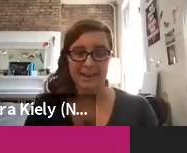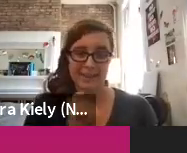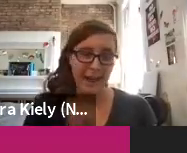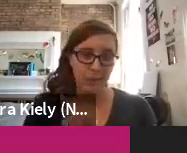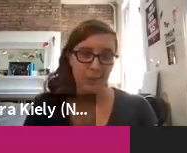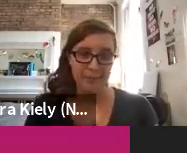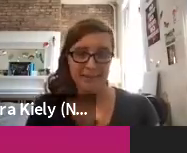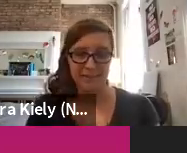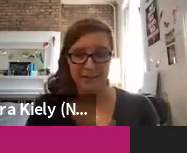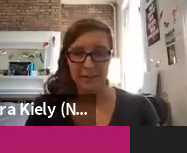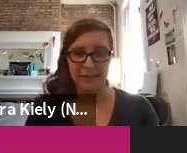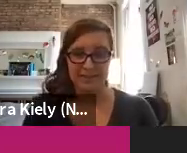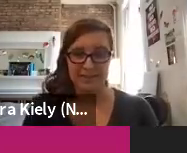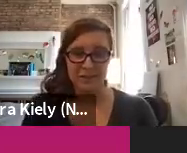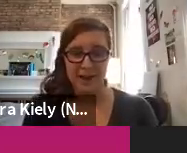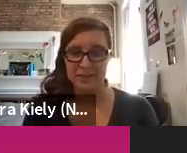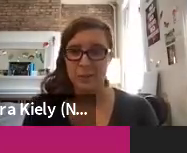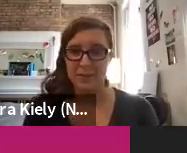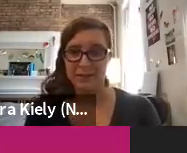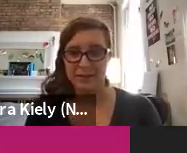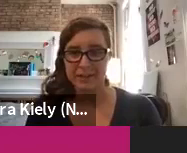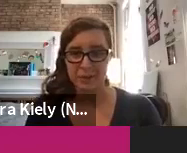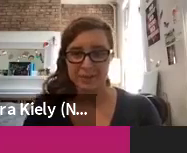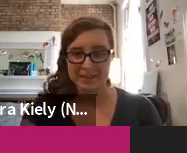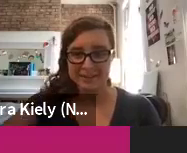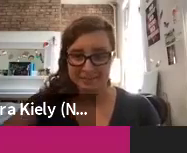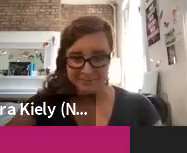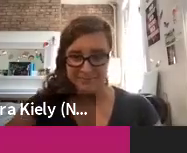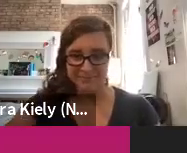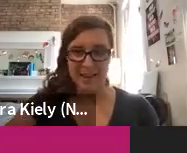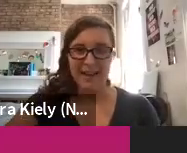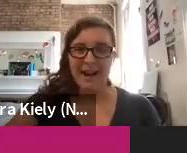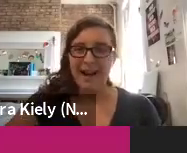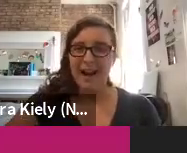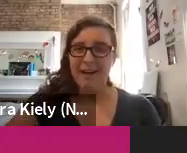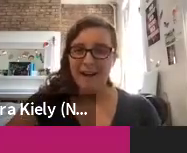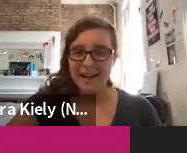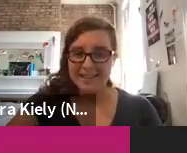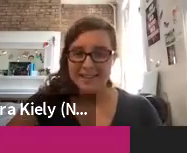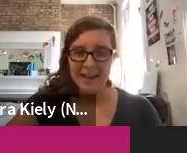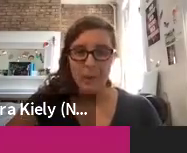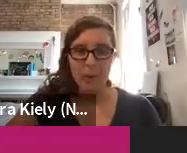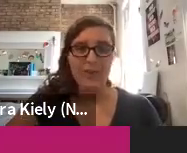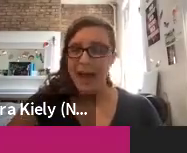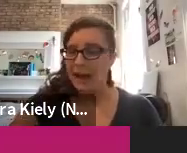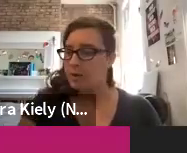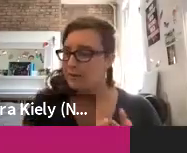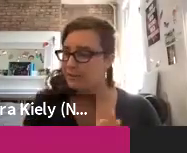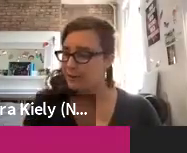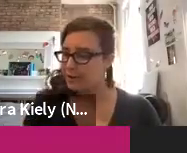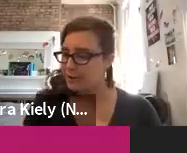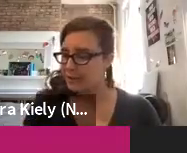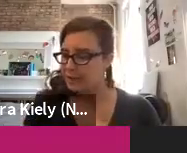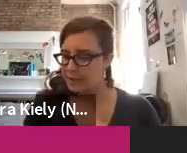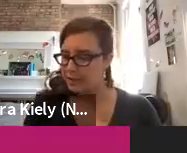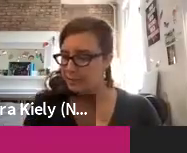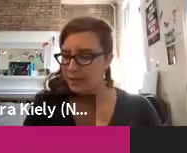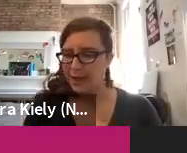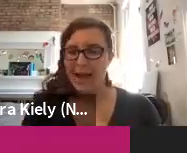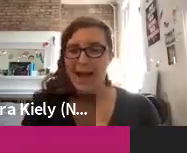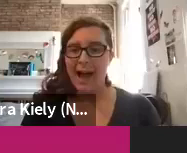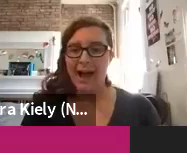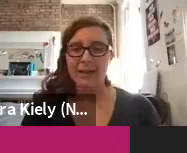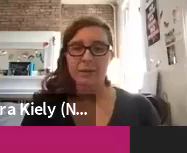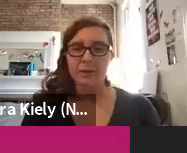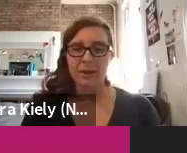helpline@NAMI-NYC.org, and that will be available in the chat as well very shortly. All right, without further